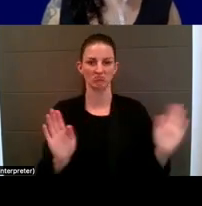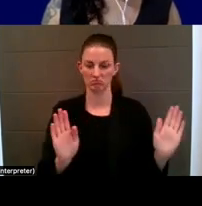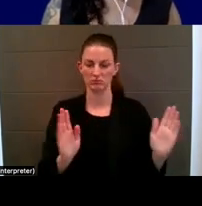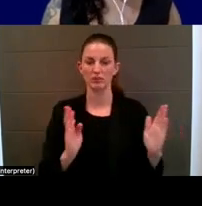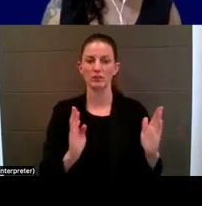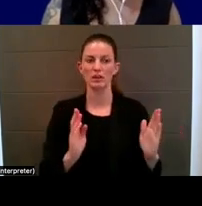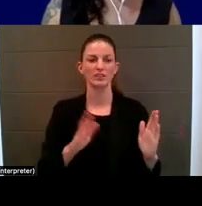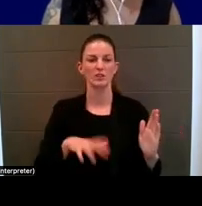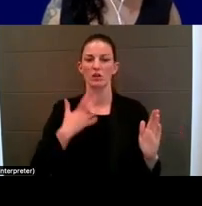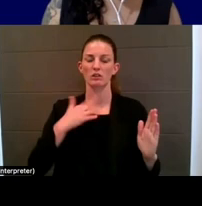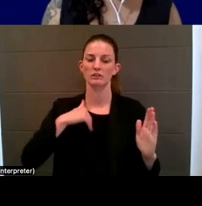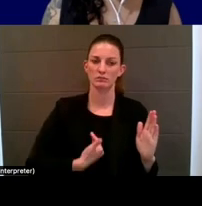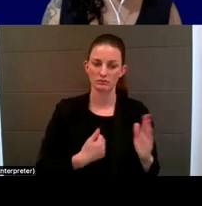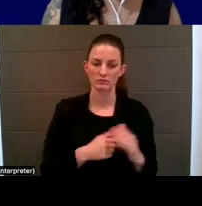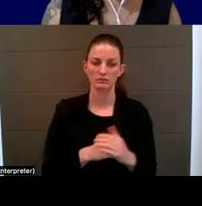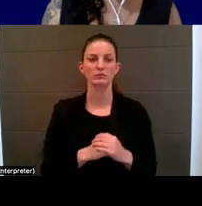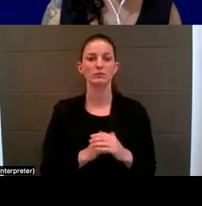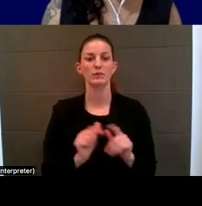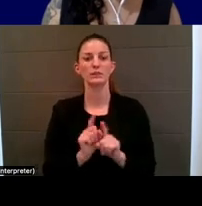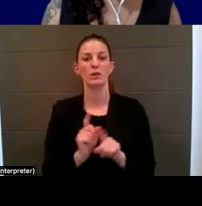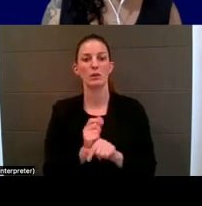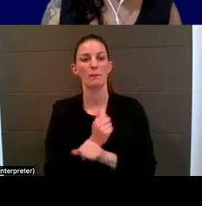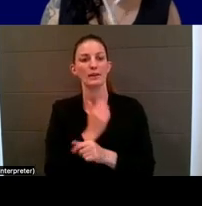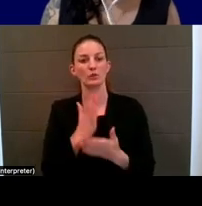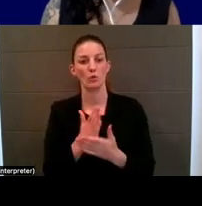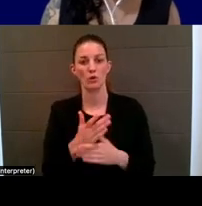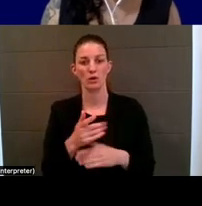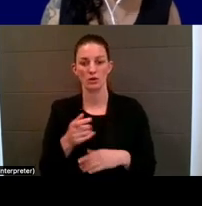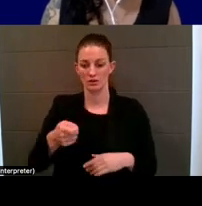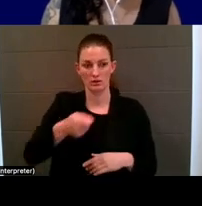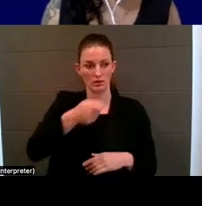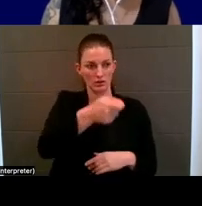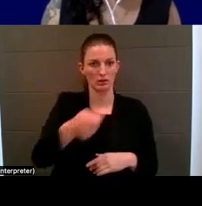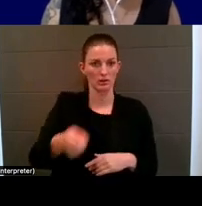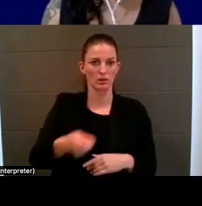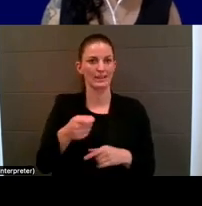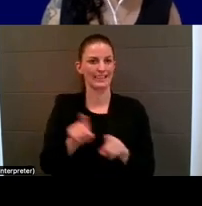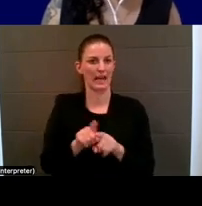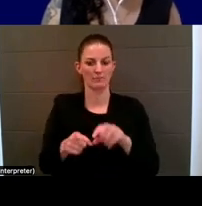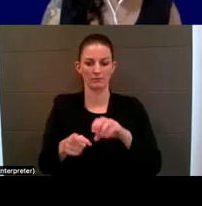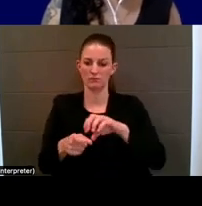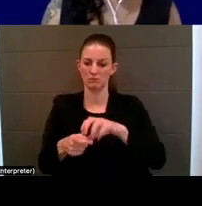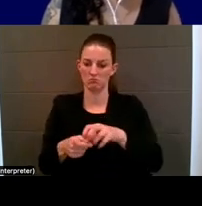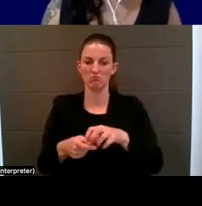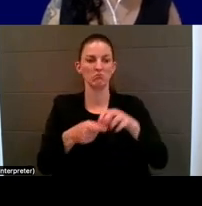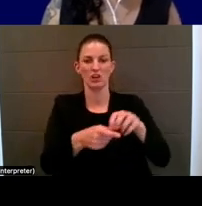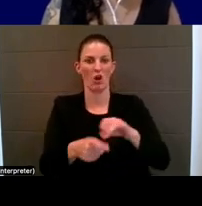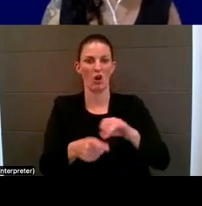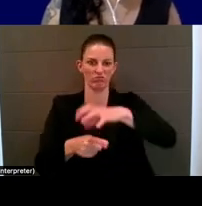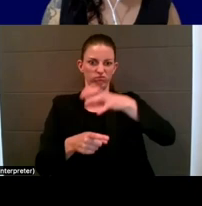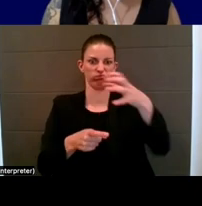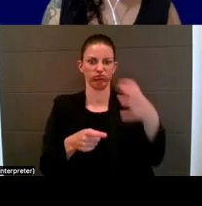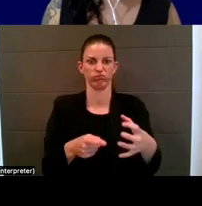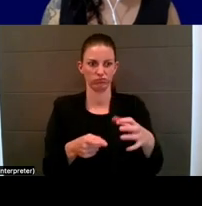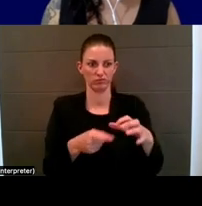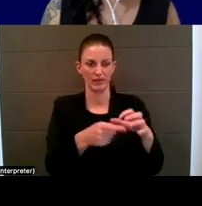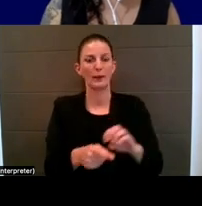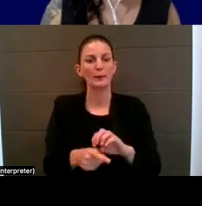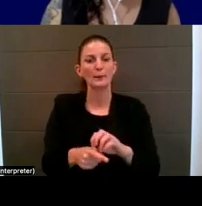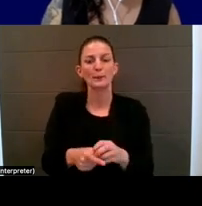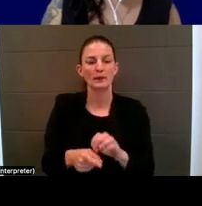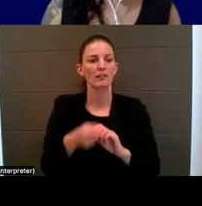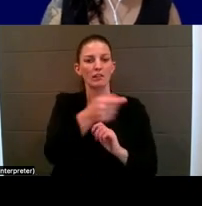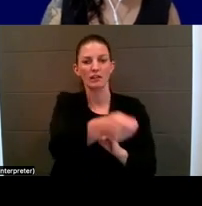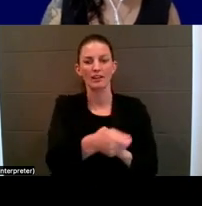and keep mouthfuls a consistent size. Things to monitor could be check that Claire remains regulated and calm throughout the